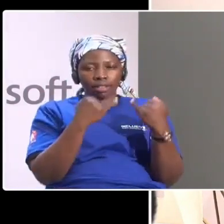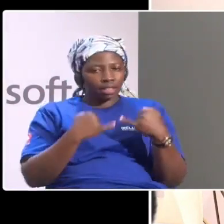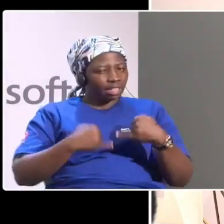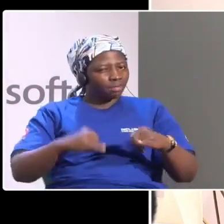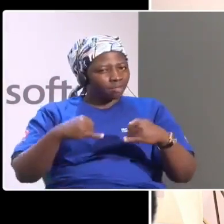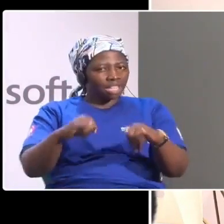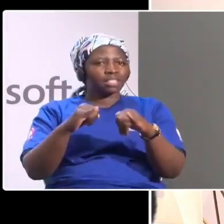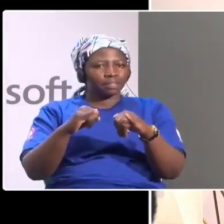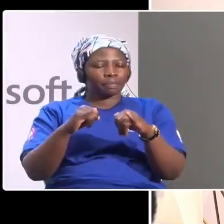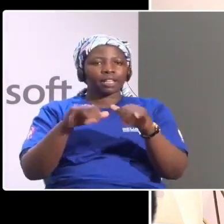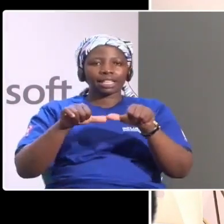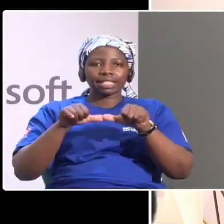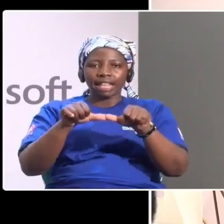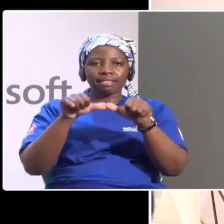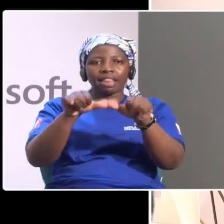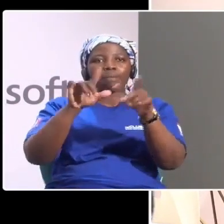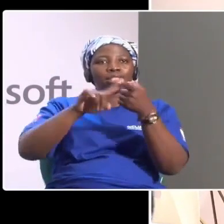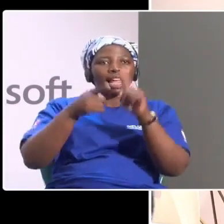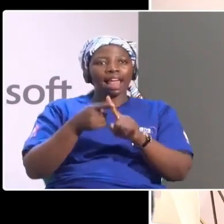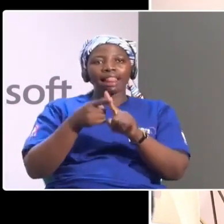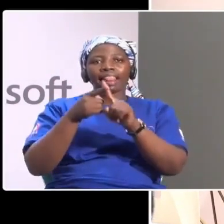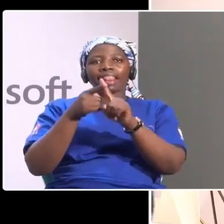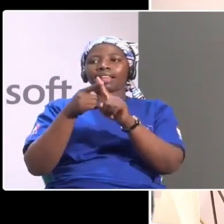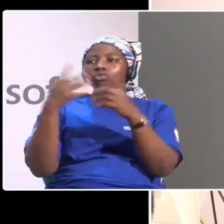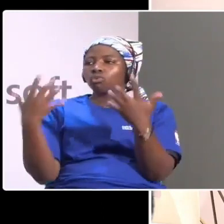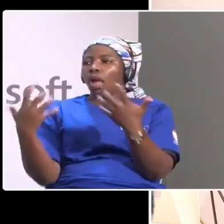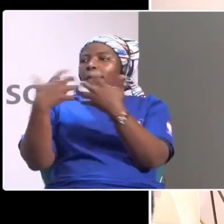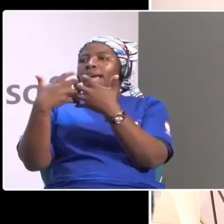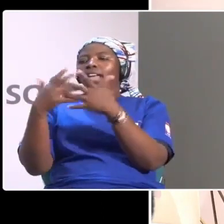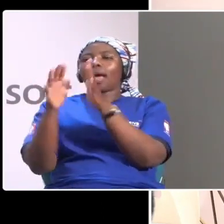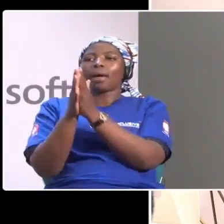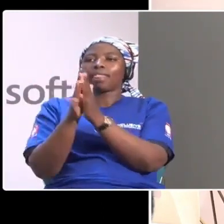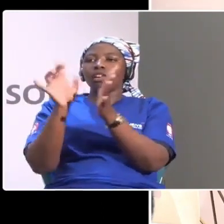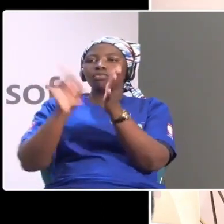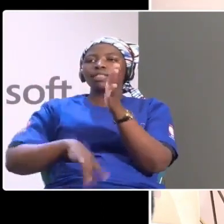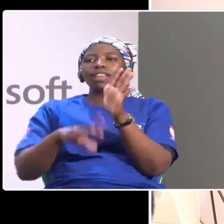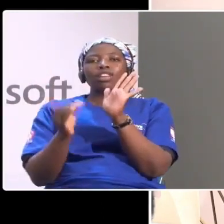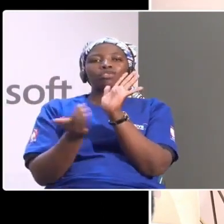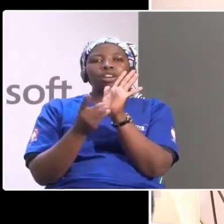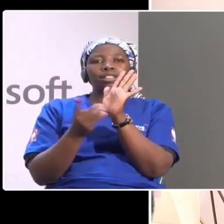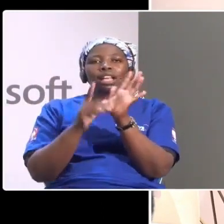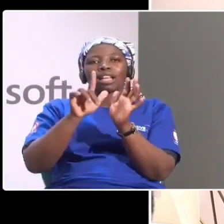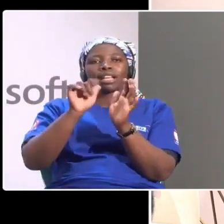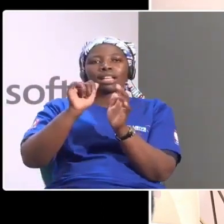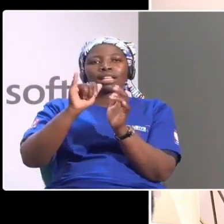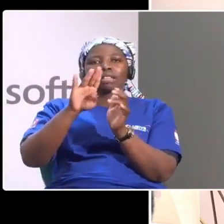implements sustainable standards, just to resonate with what Dr.